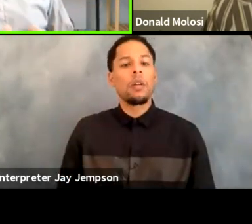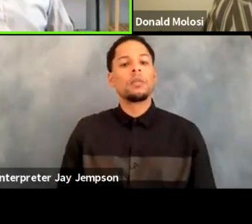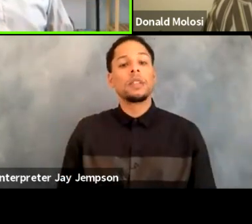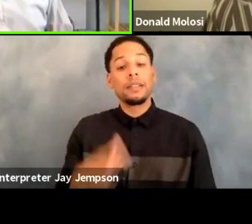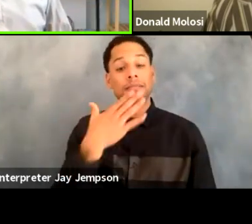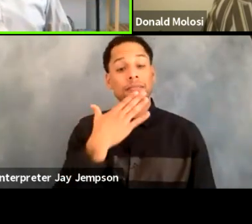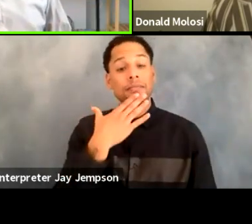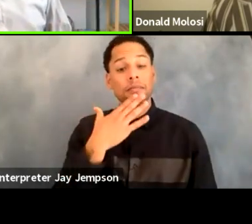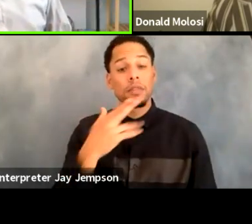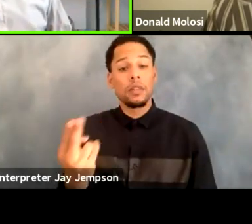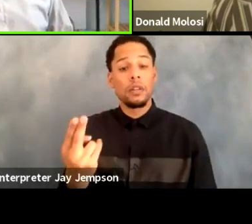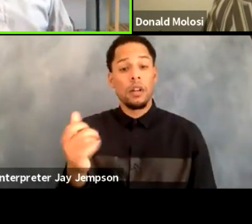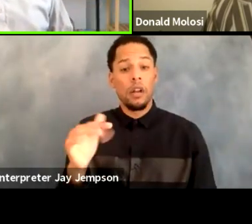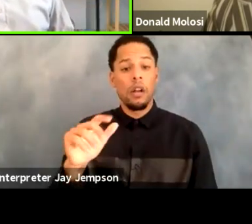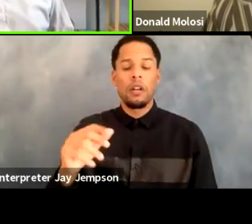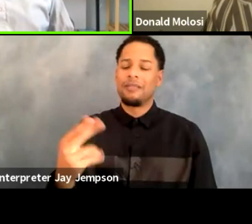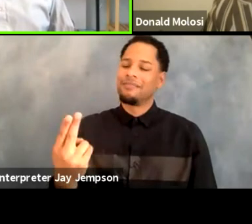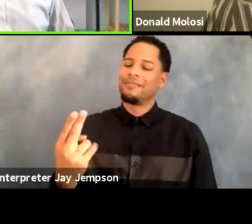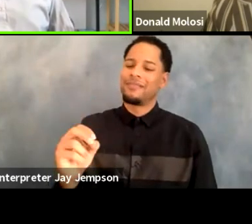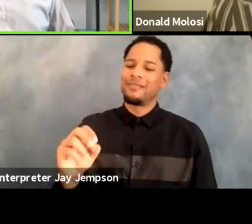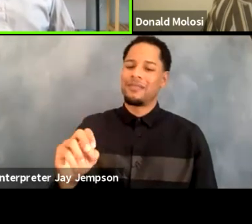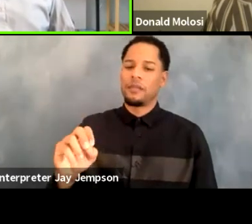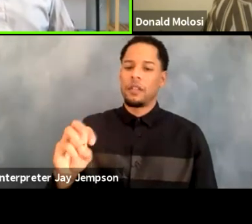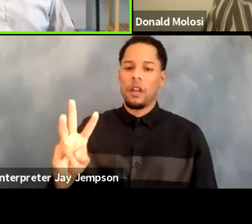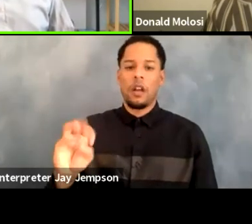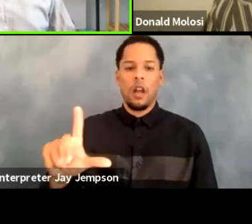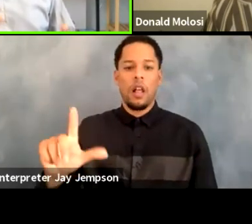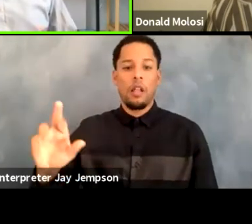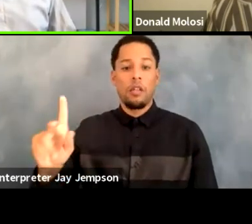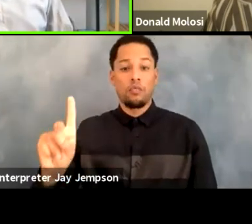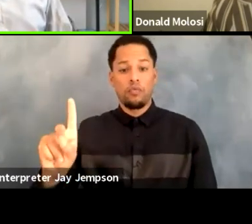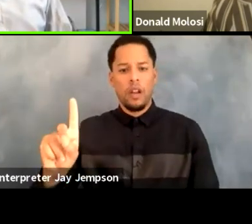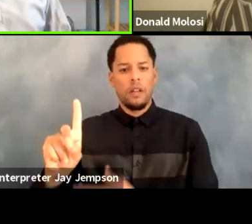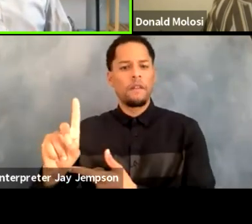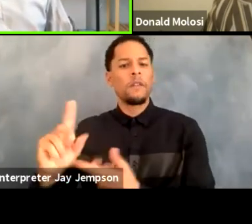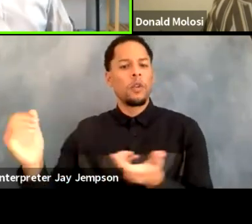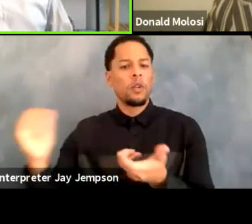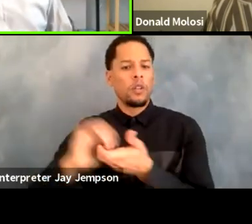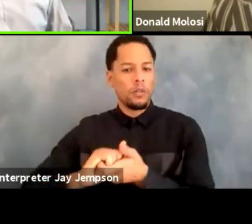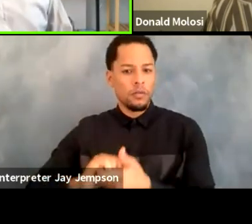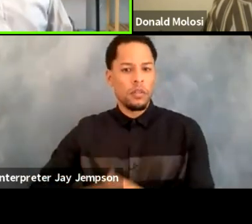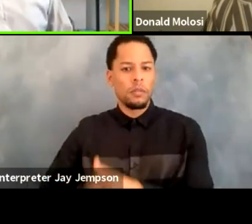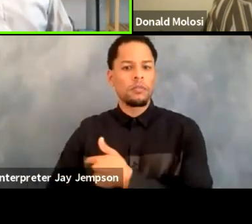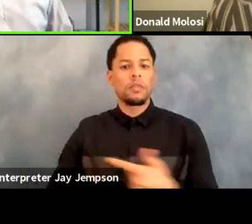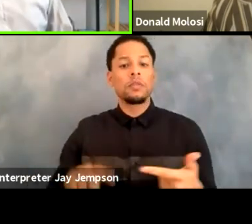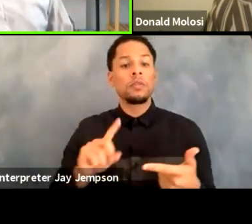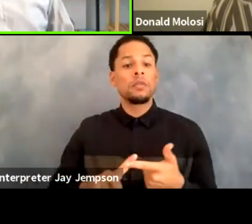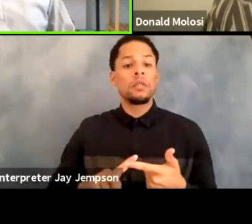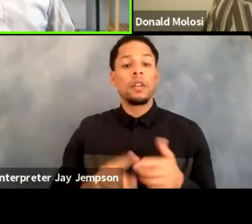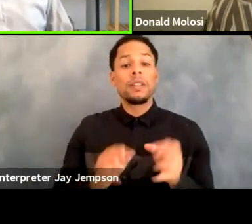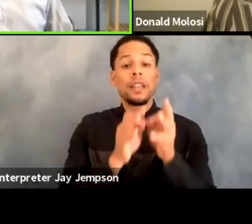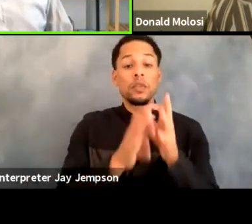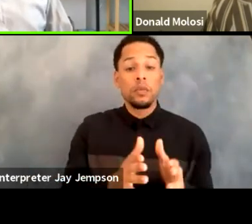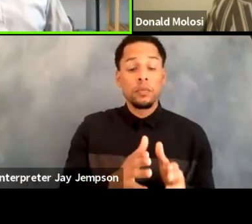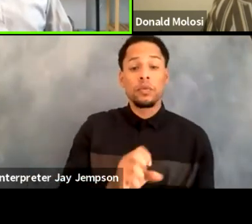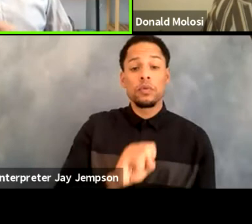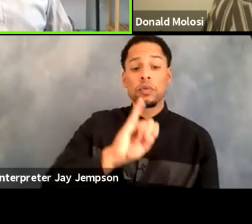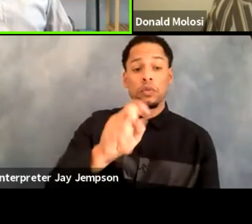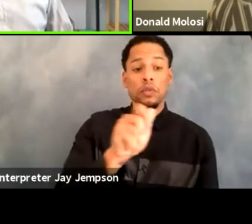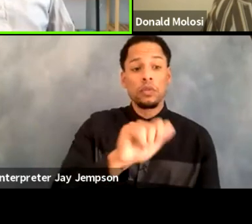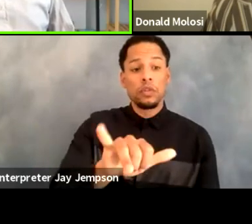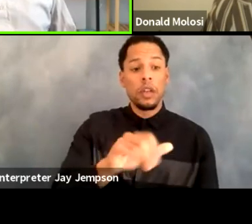for taking the time to be on this journey with us. Thanks to our interpreter, Jay, and Taiwo is here